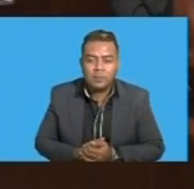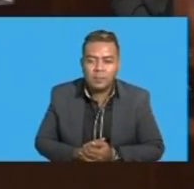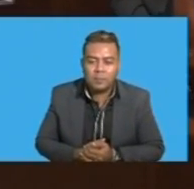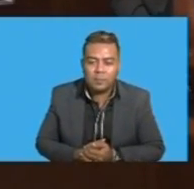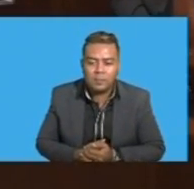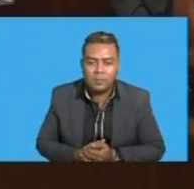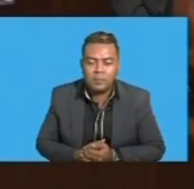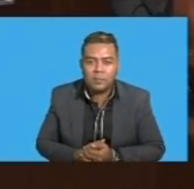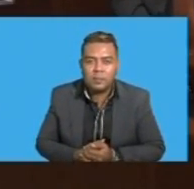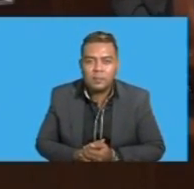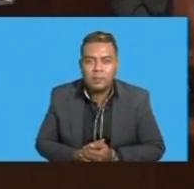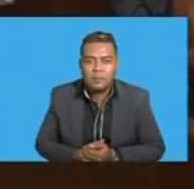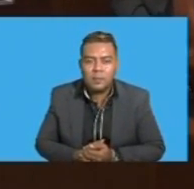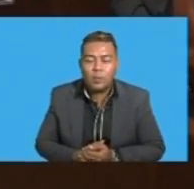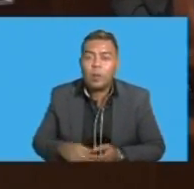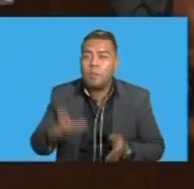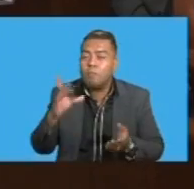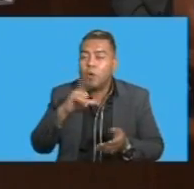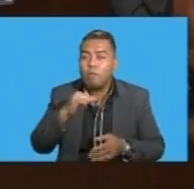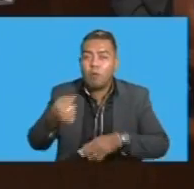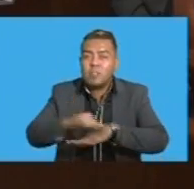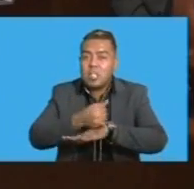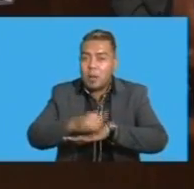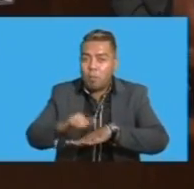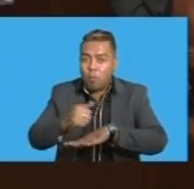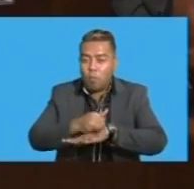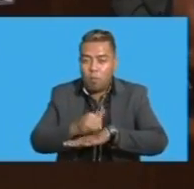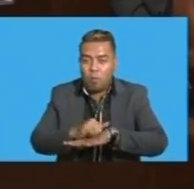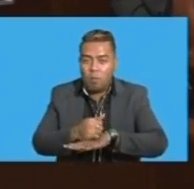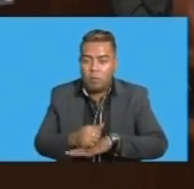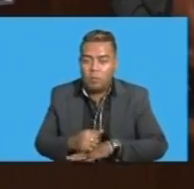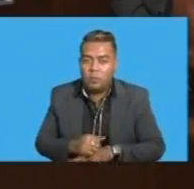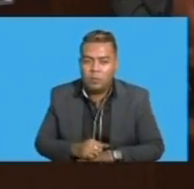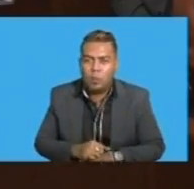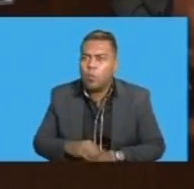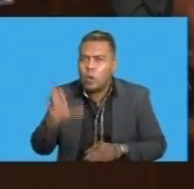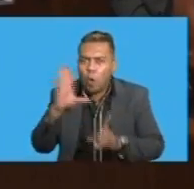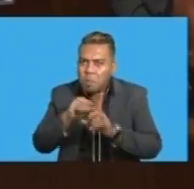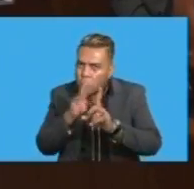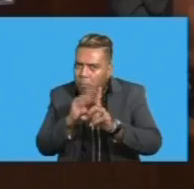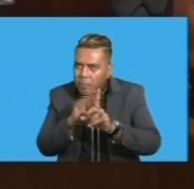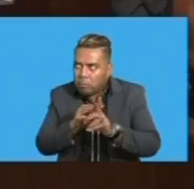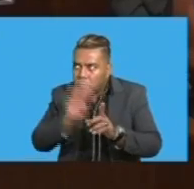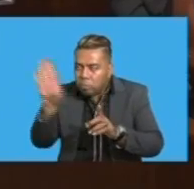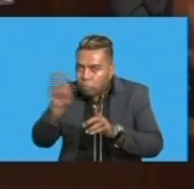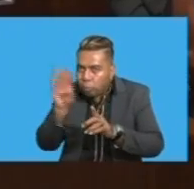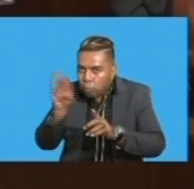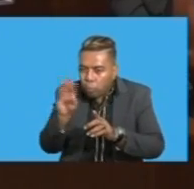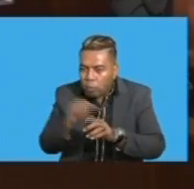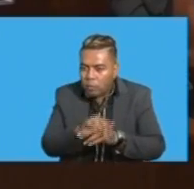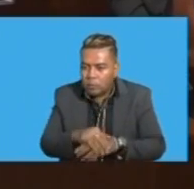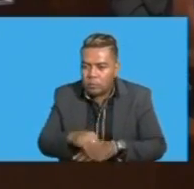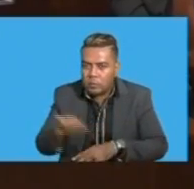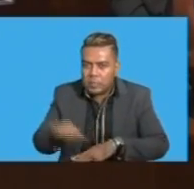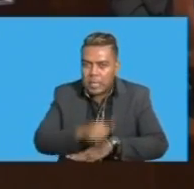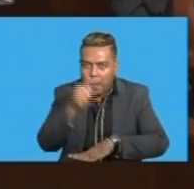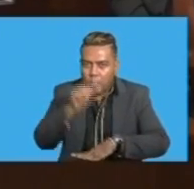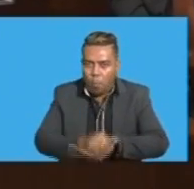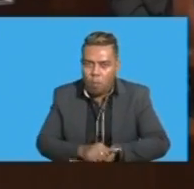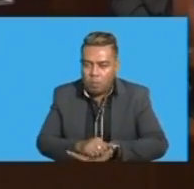relocation was borrowed from Singapore. Singapore has a similar provision. We copied that. But Mr. Speaker, sir, guess